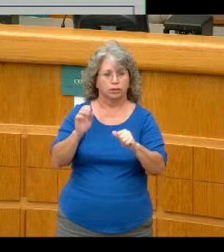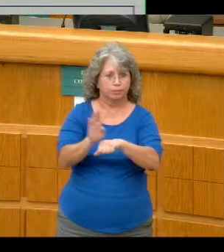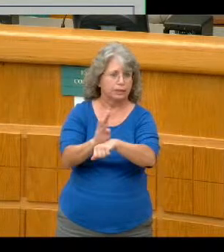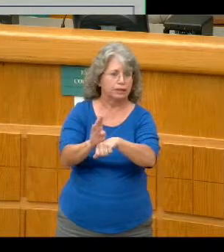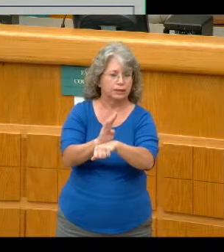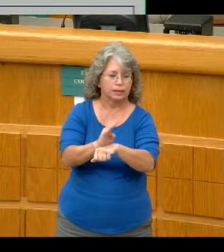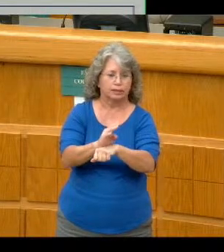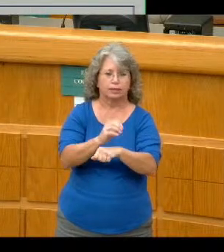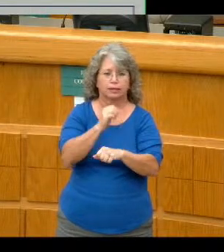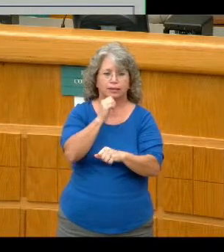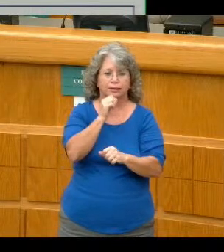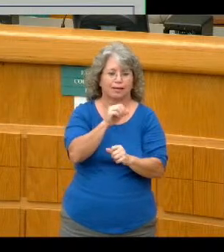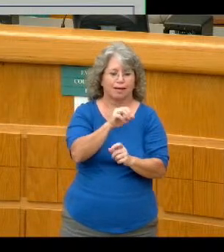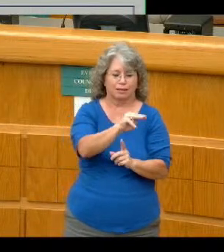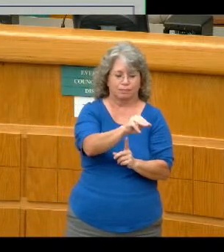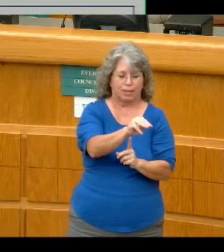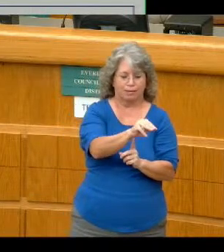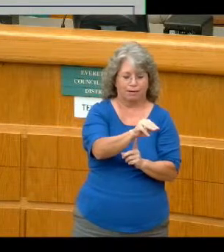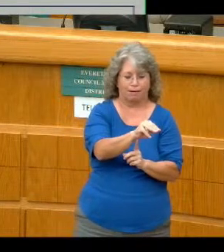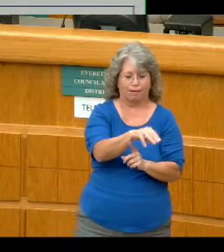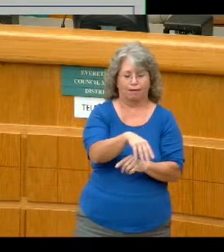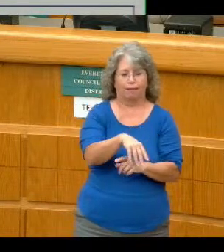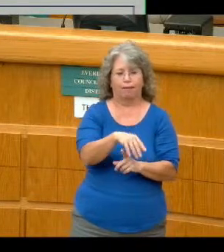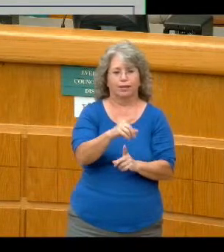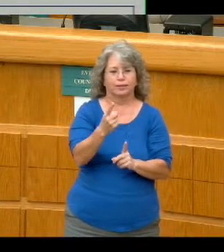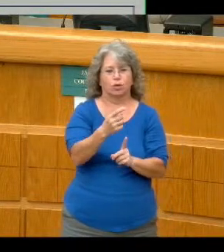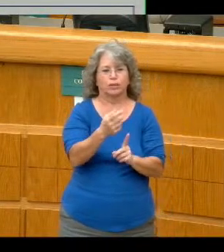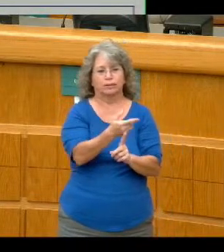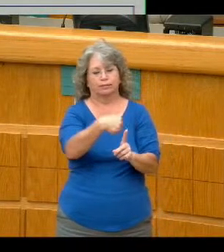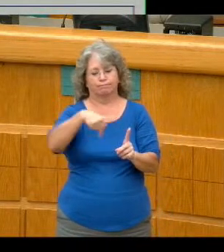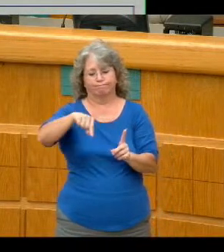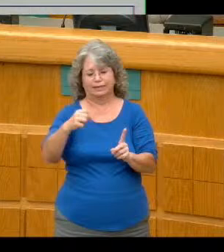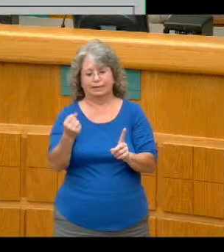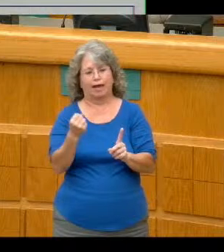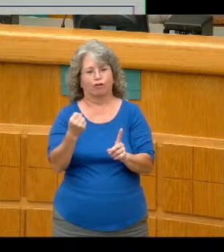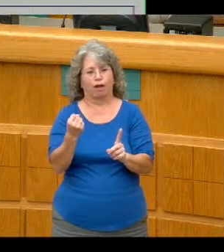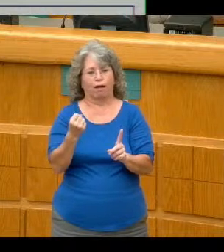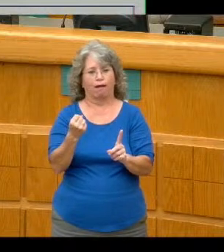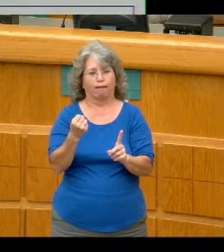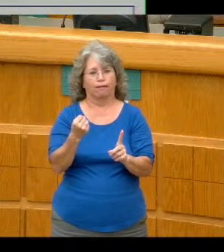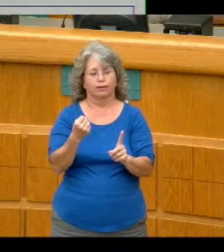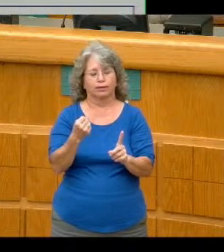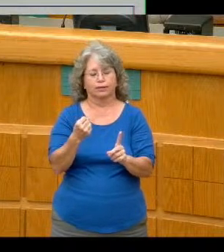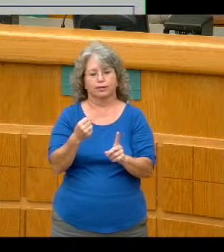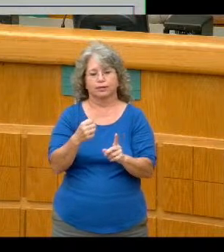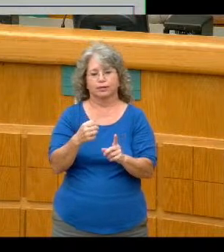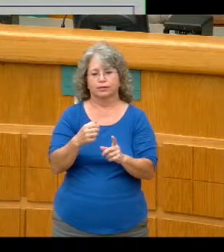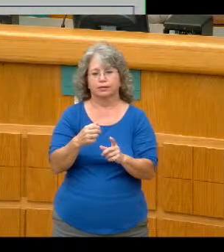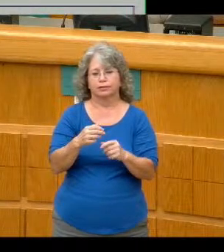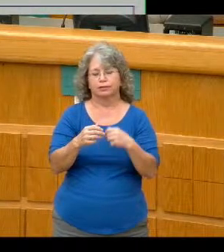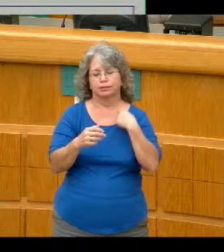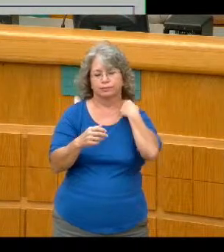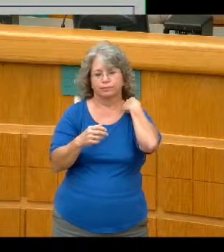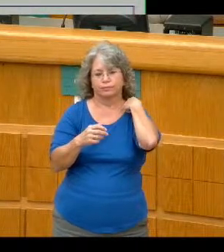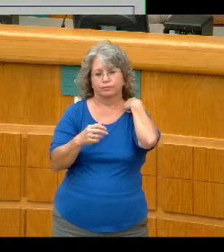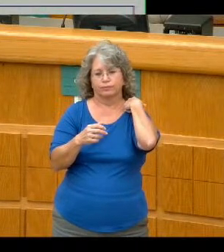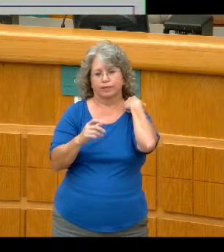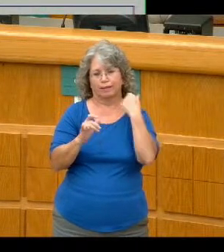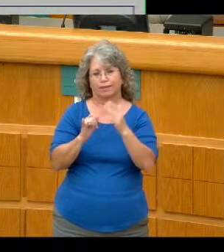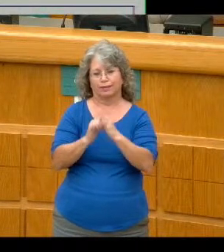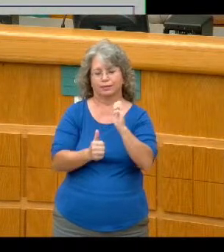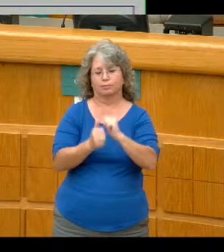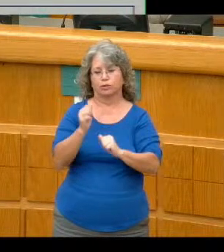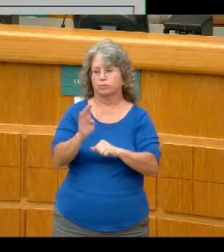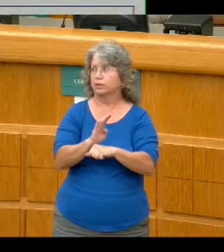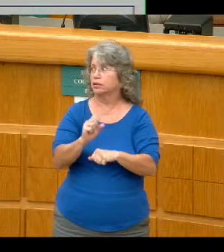it's not Labor Day, it's going to be the Saturday before, and it's not Memorial Day. If you look at the first bar on the table, it's the